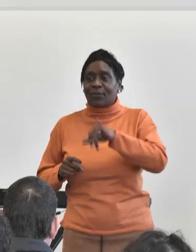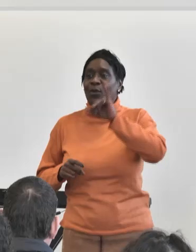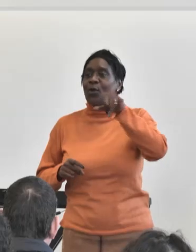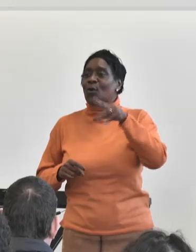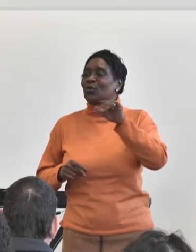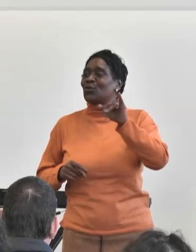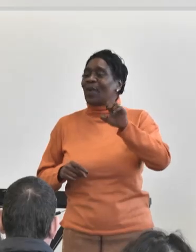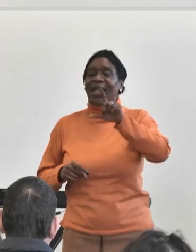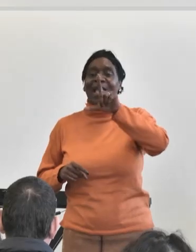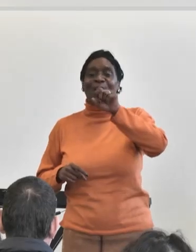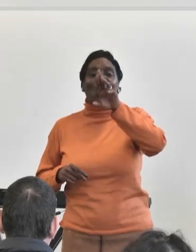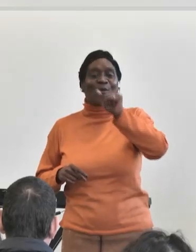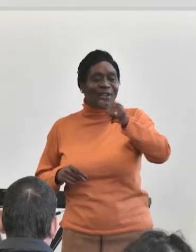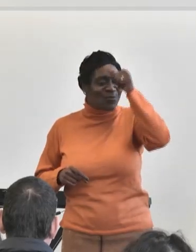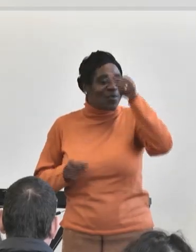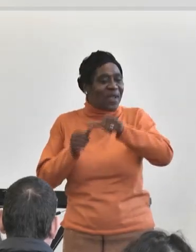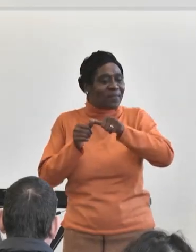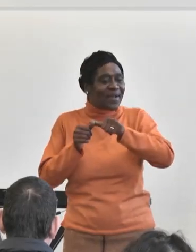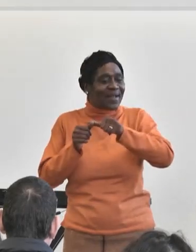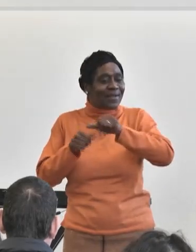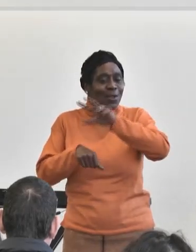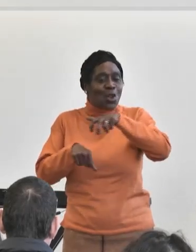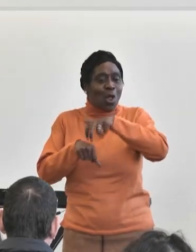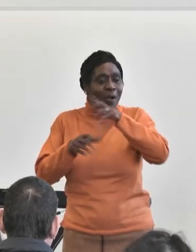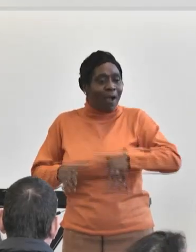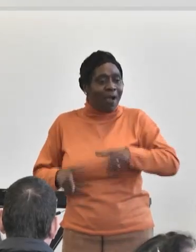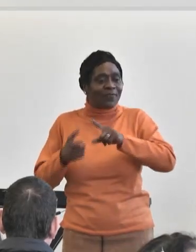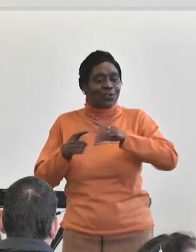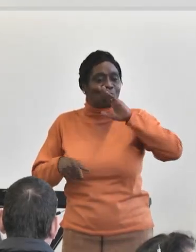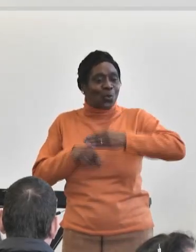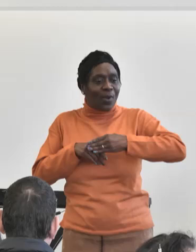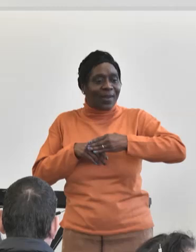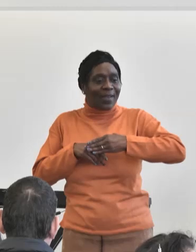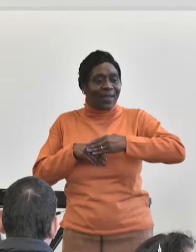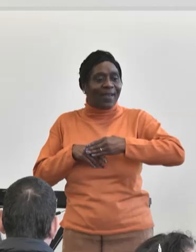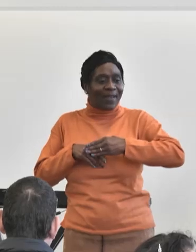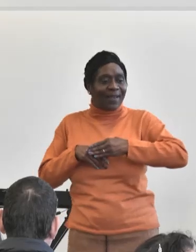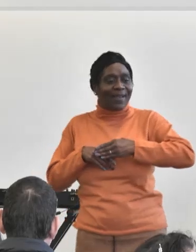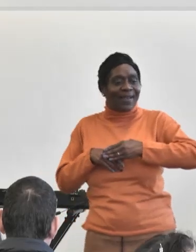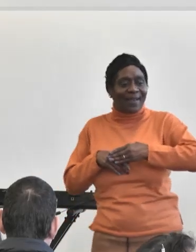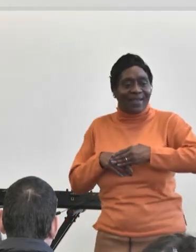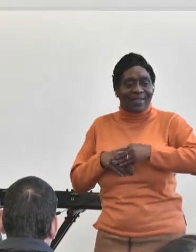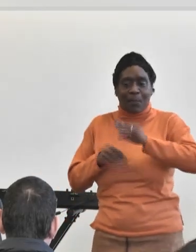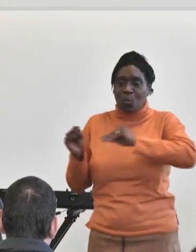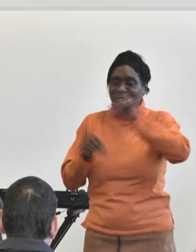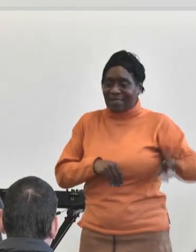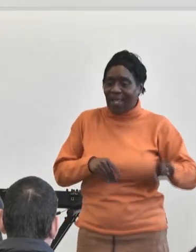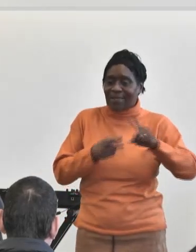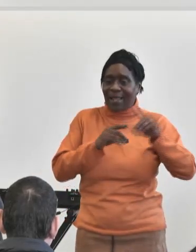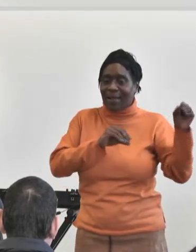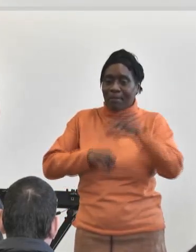Laura. Many of you know Josué and Laura. So good seeing them yesterday. Es muy bueno verlos. And so this man said, do you have